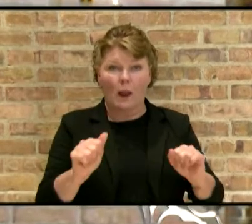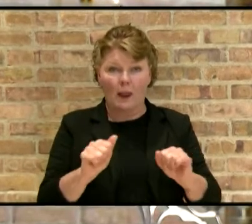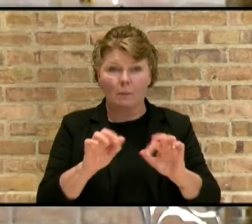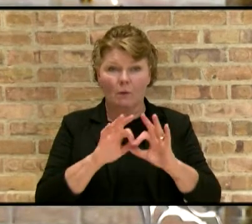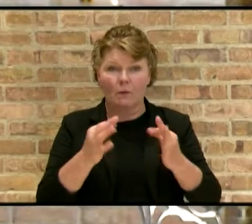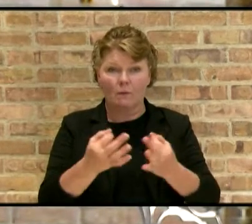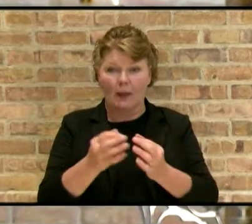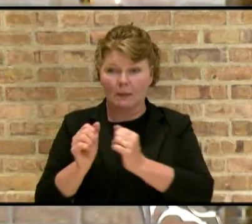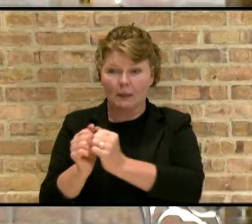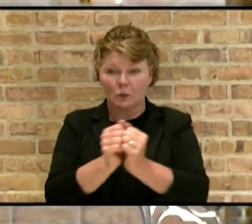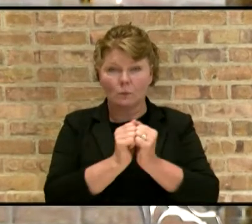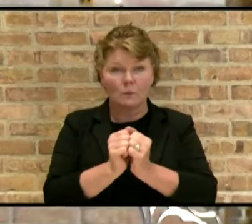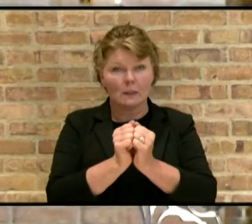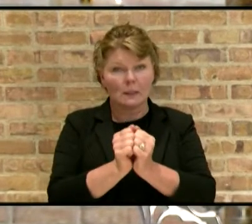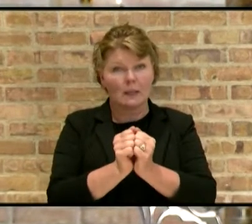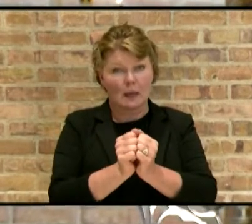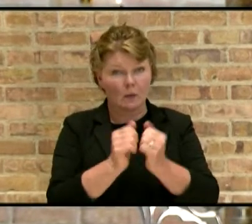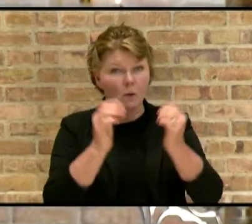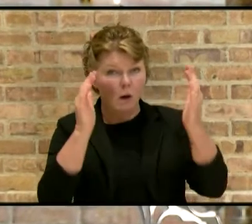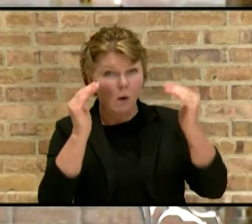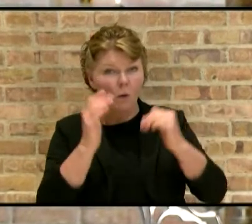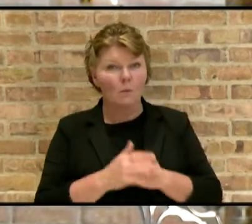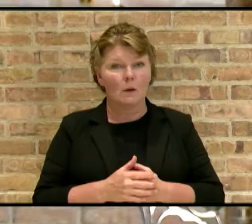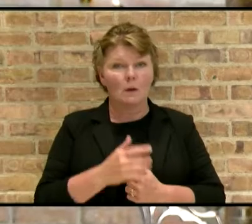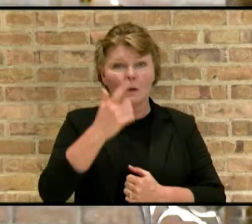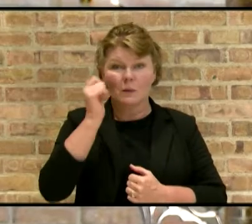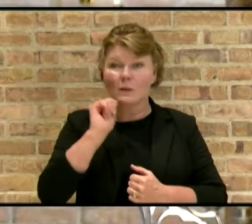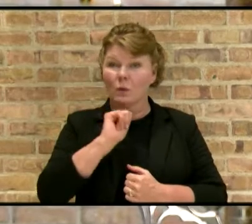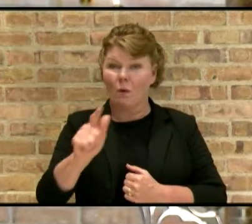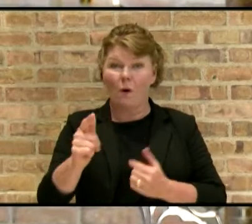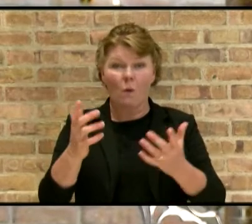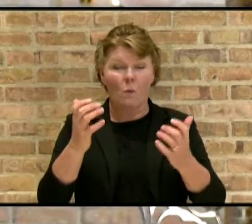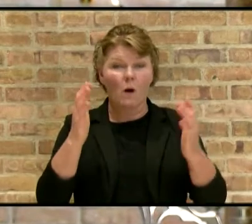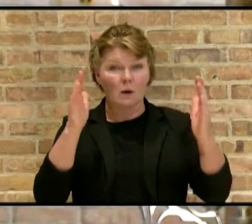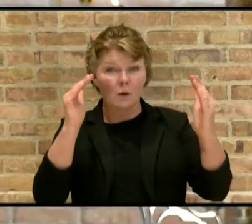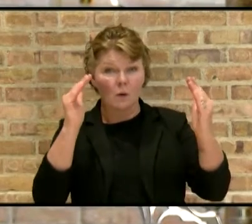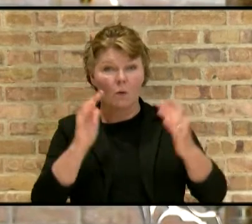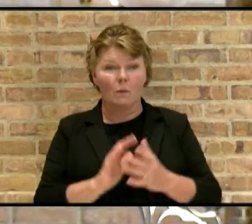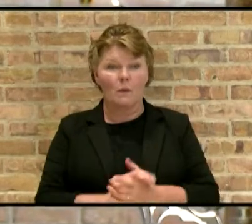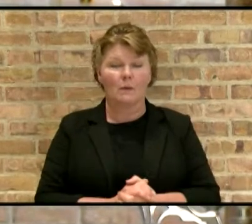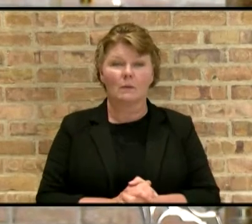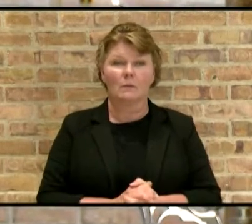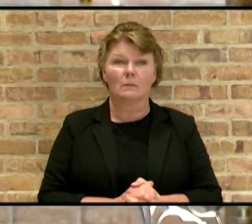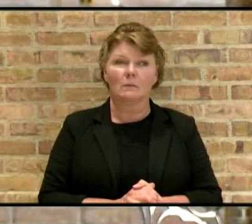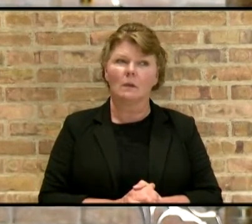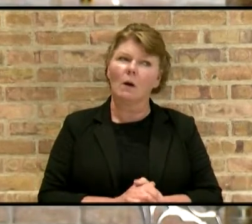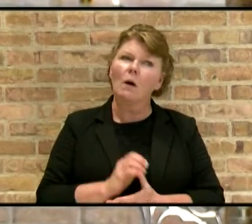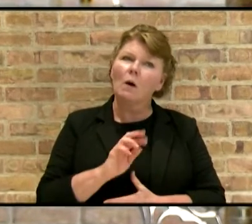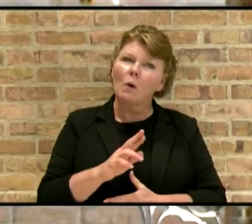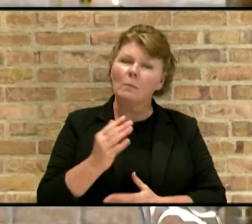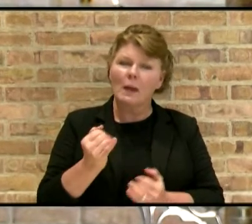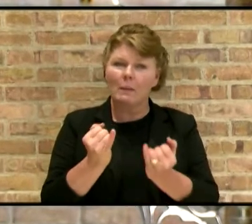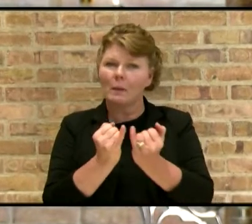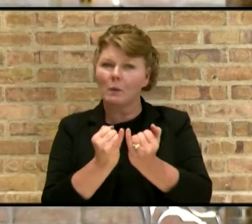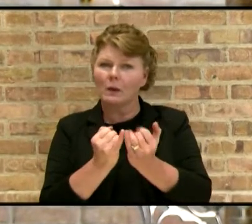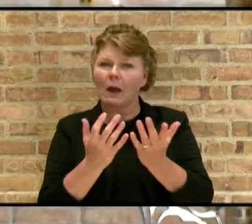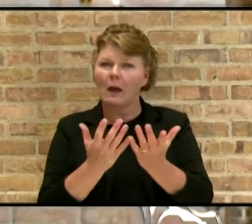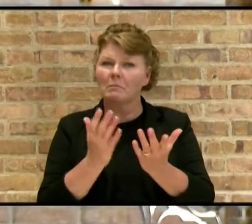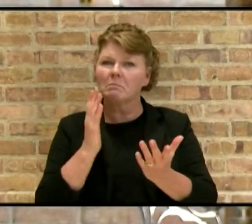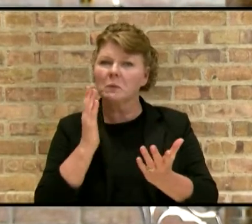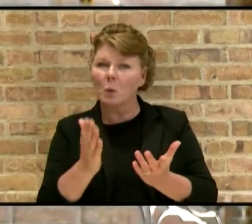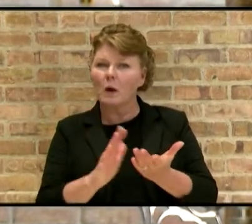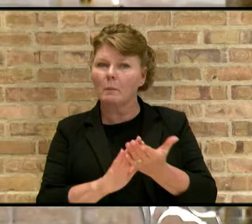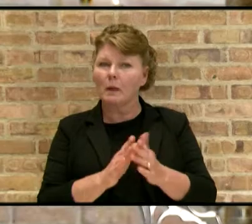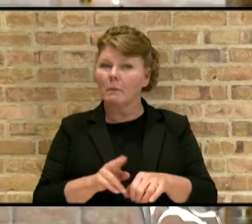ones because we all wanted hope. Or let's at least pretend that things were going to get back to